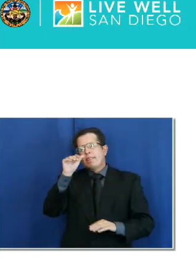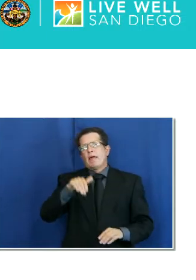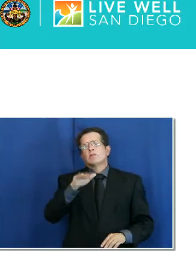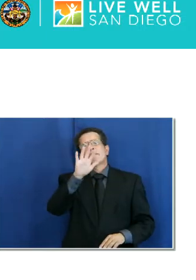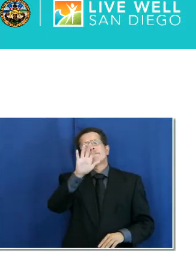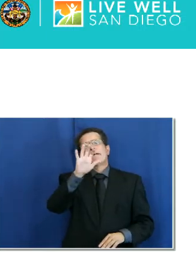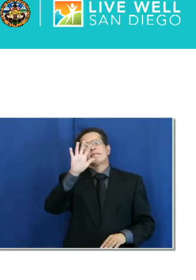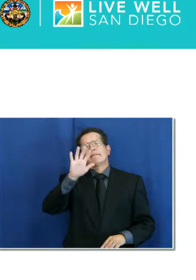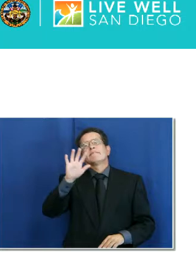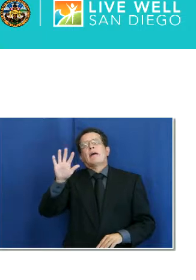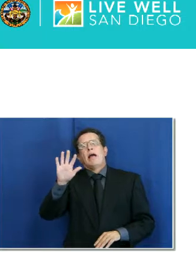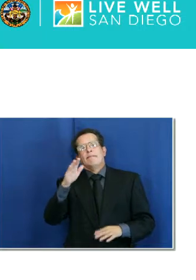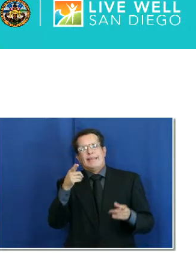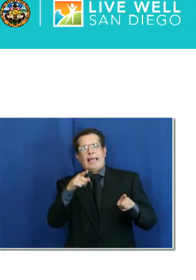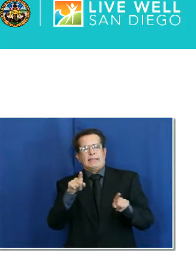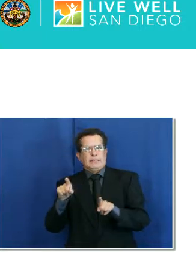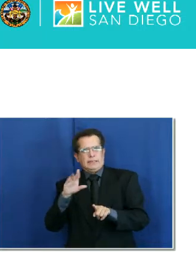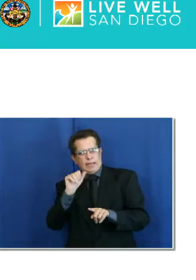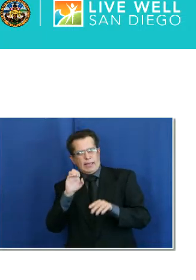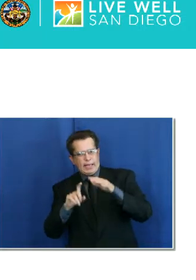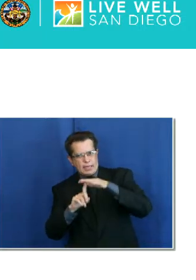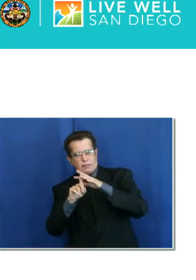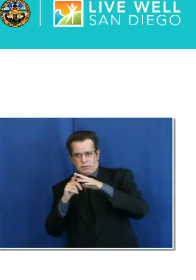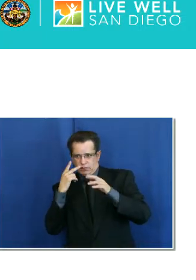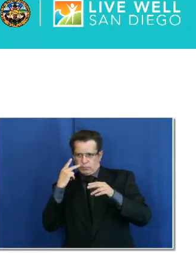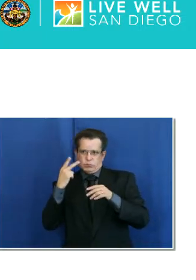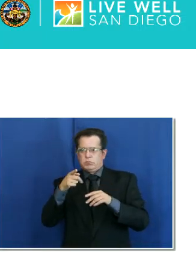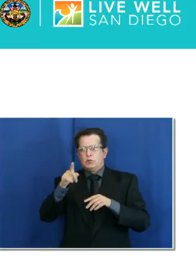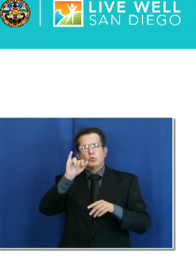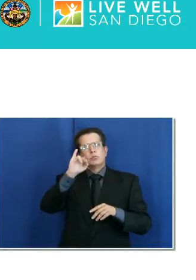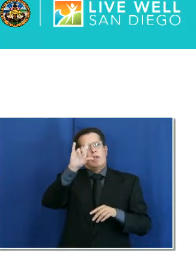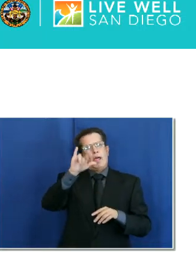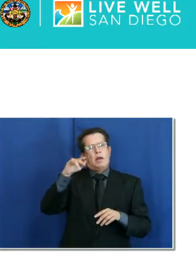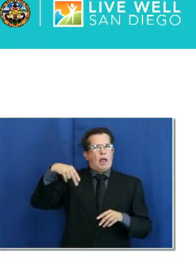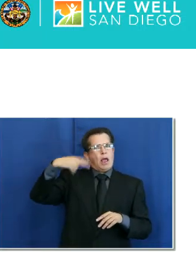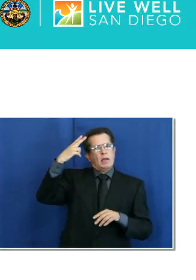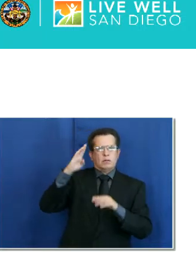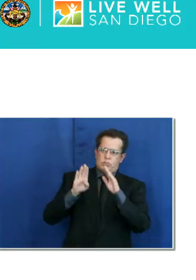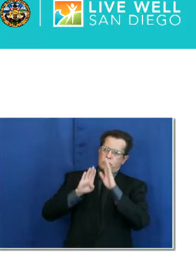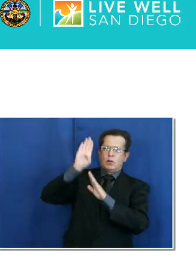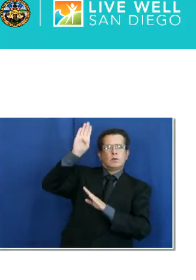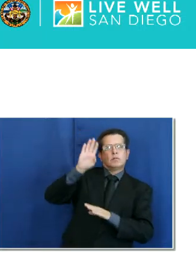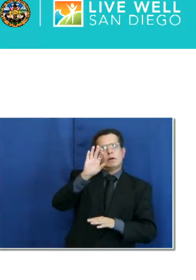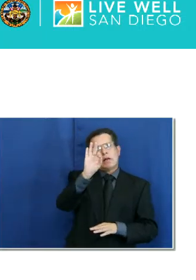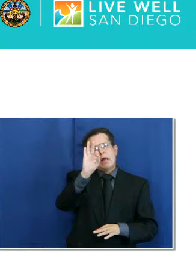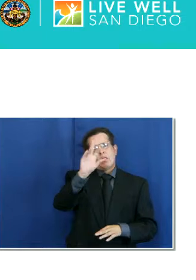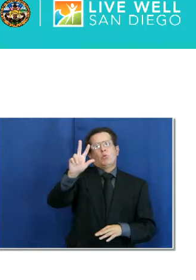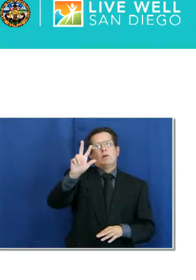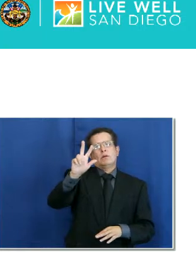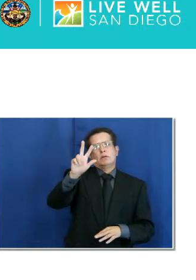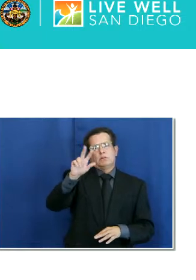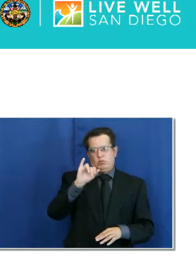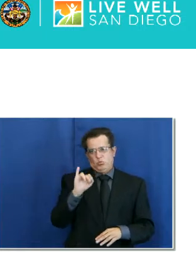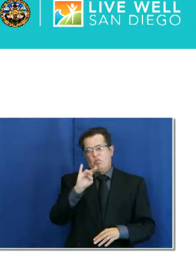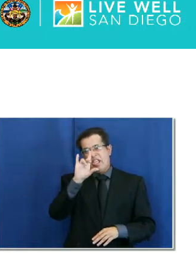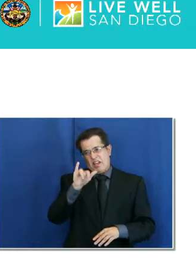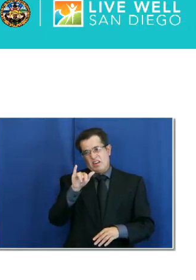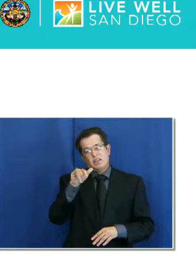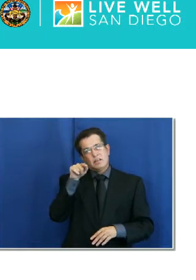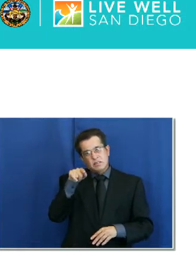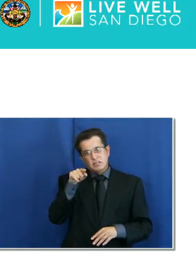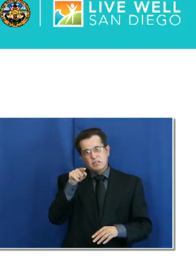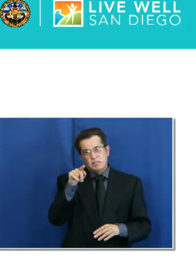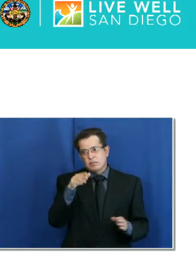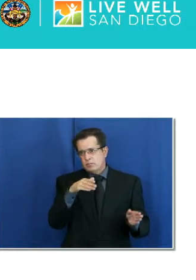1,555 cases. Note that July has the largest number of outbreaks with 93, and keep in mind